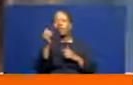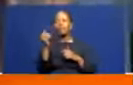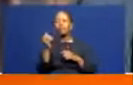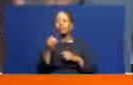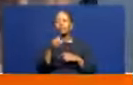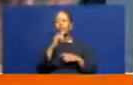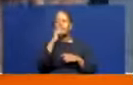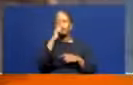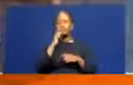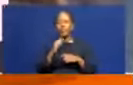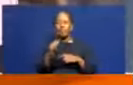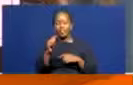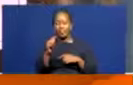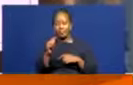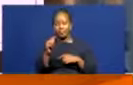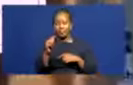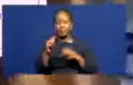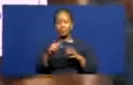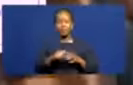Tanzania.